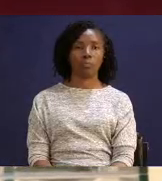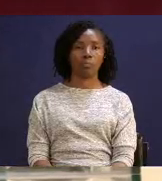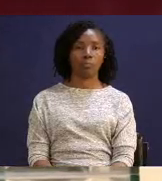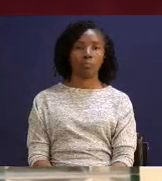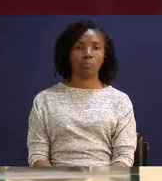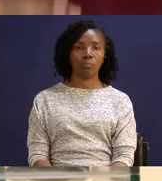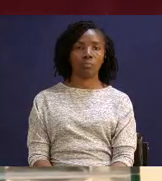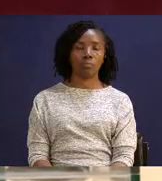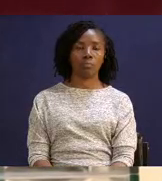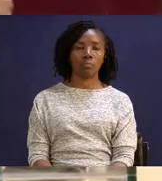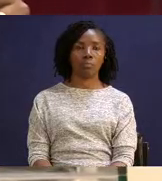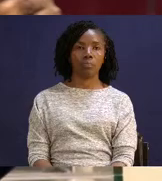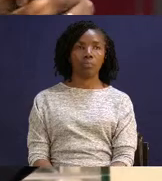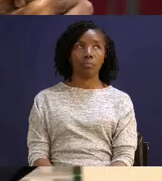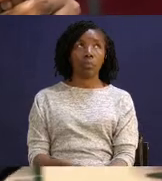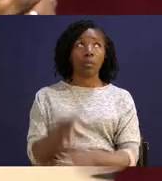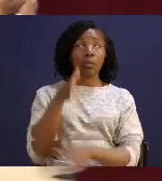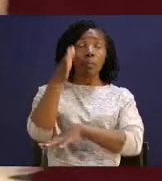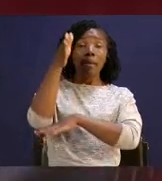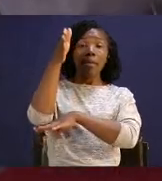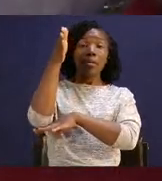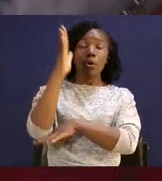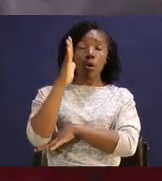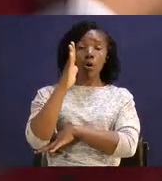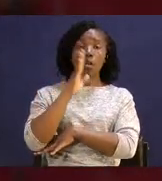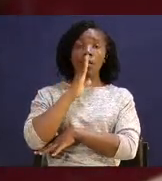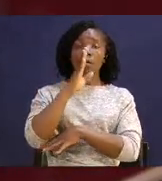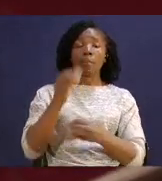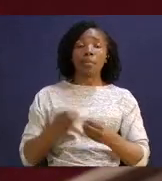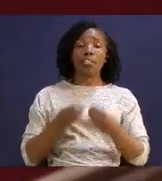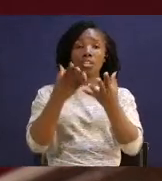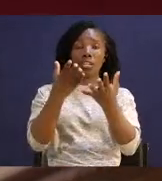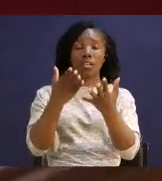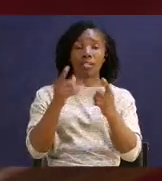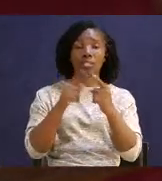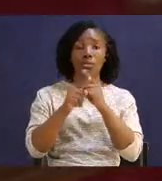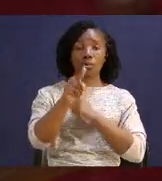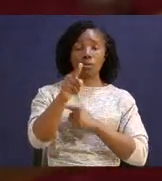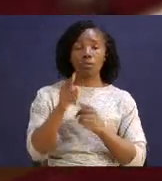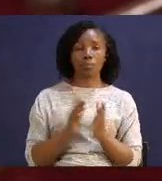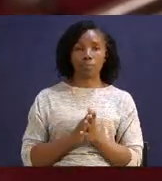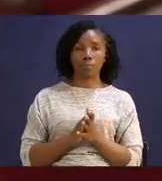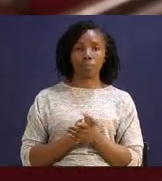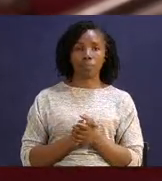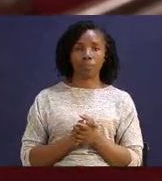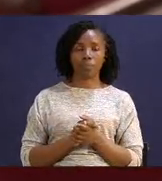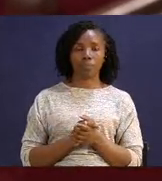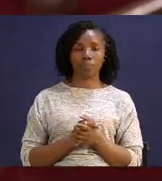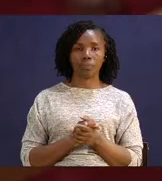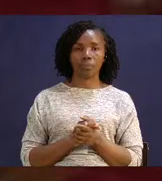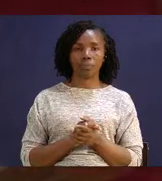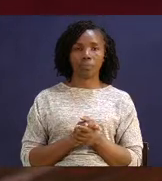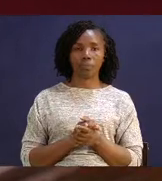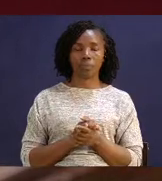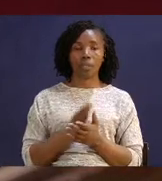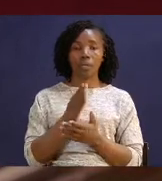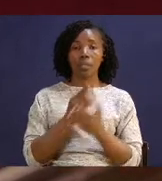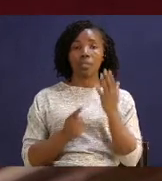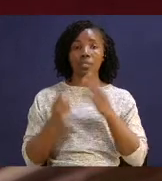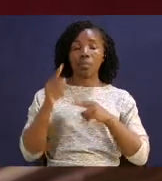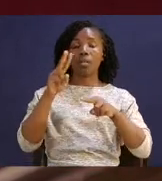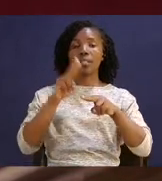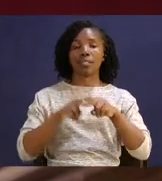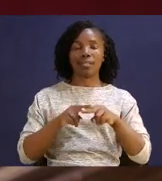May God be generous to you. Amen. I'm saying, may God be generous to you. Amen. Somebody is sitting here, and I know you're sitting here, and you're saying,